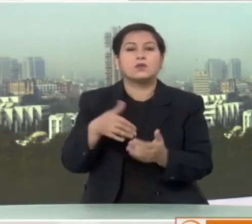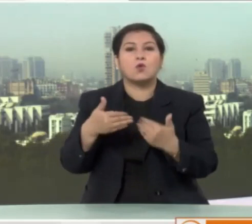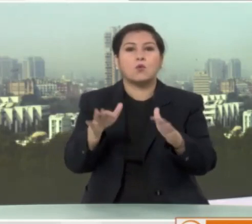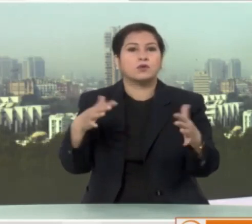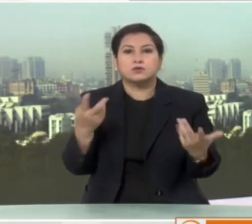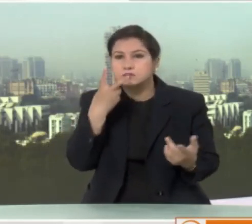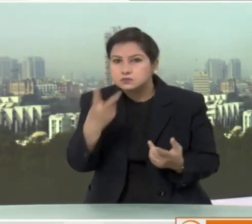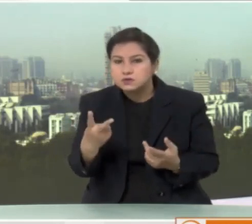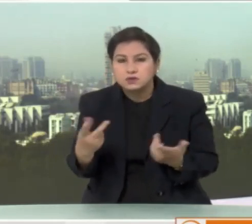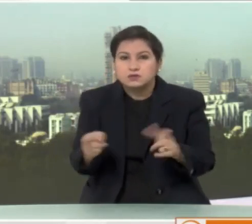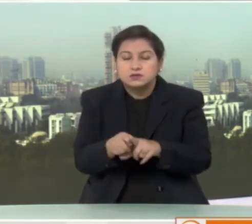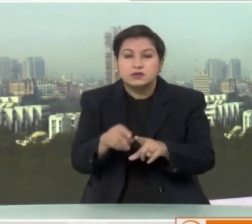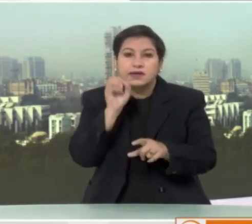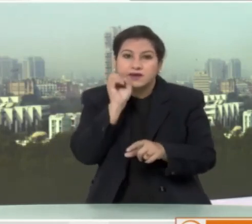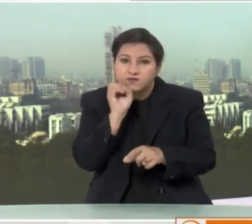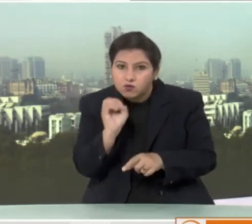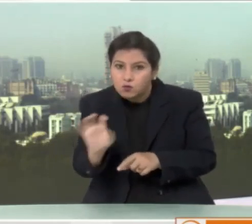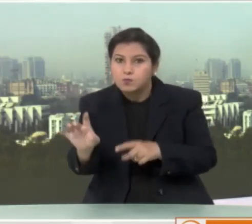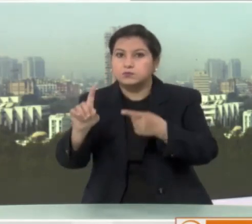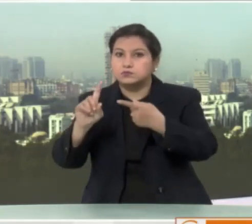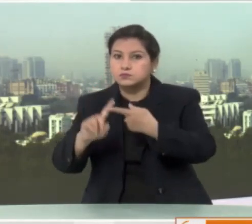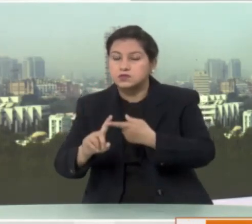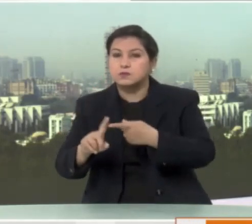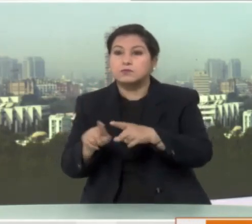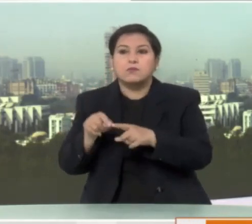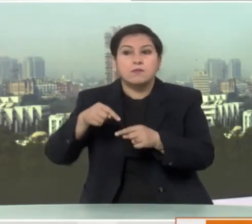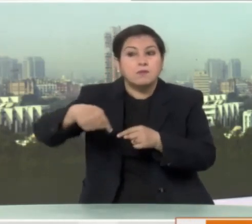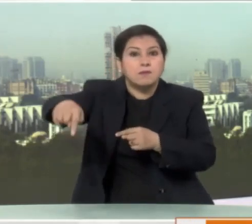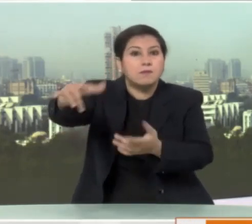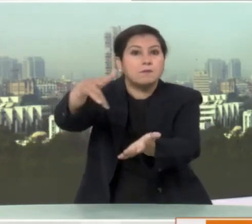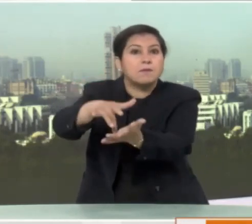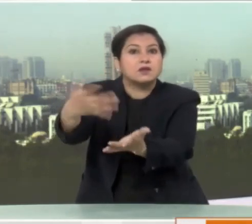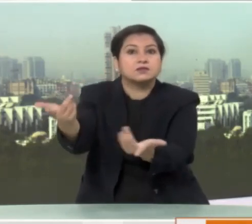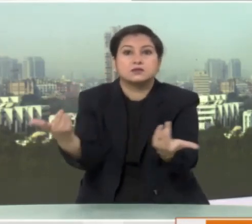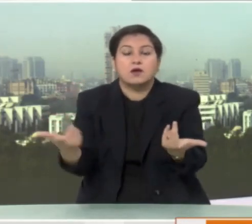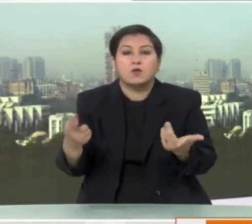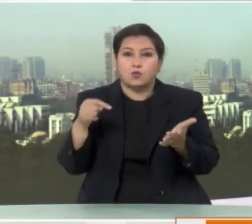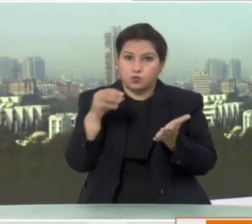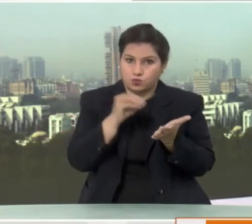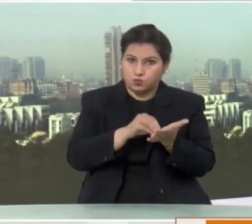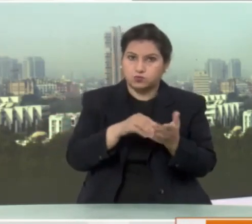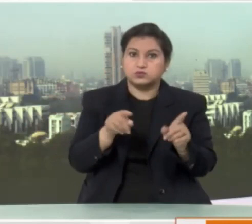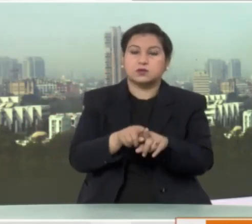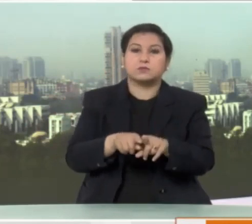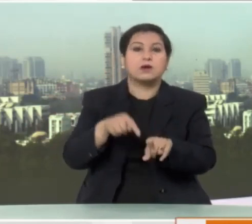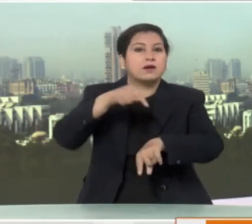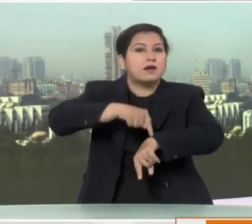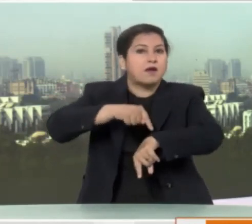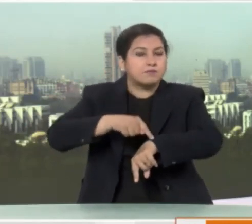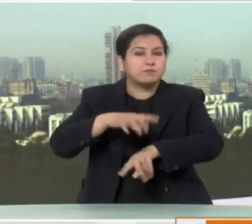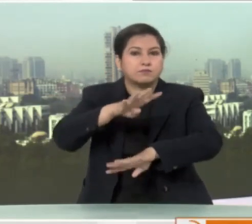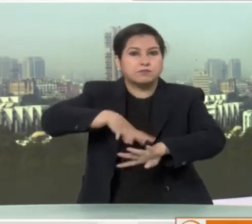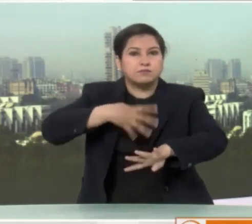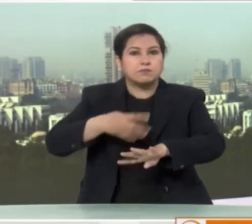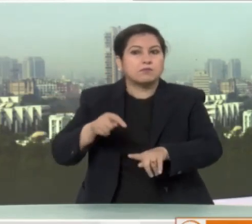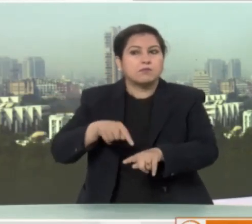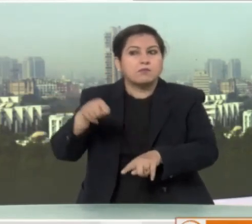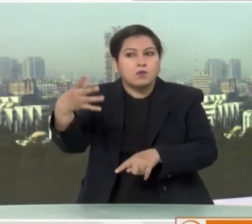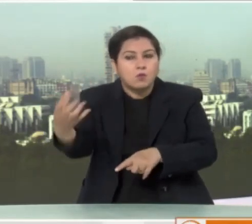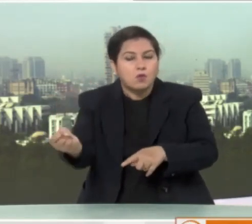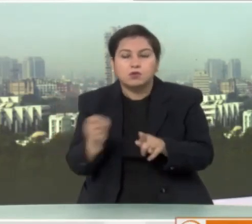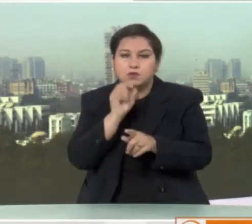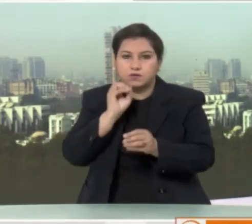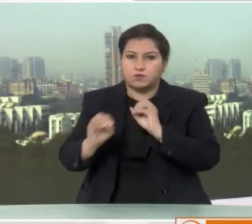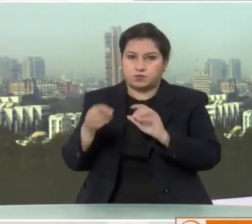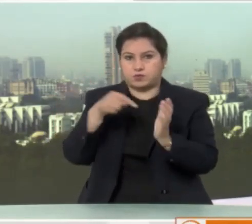ensure dissemination of information about their respective locations and timings as per the local needs and